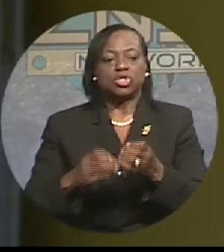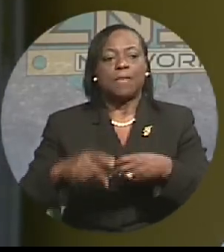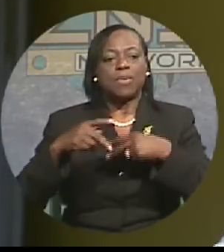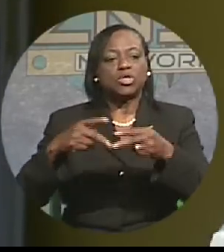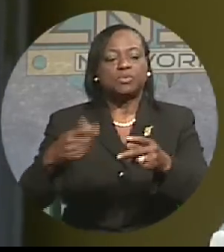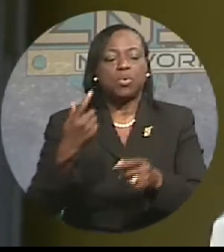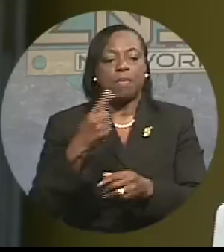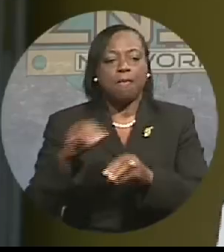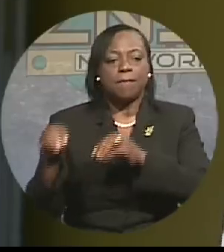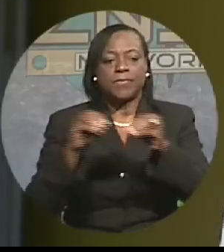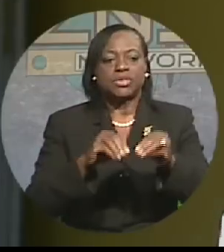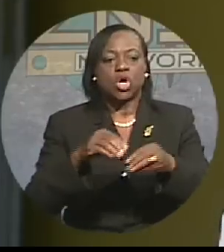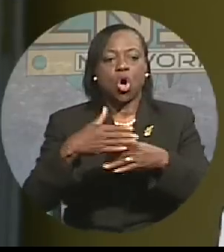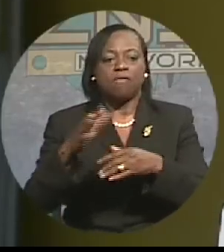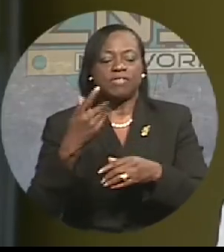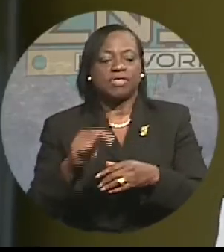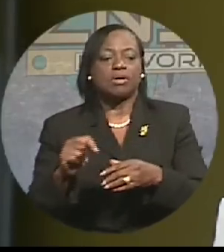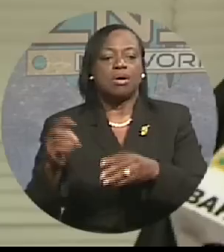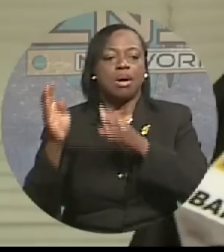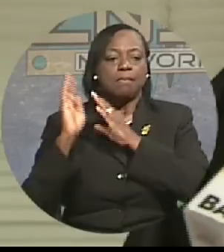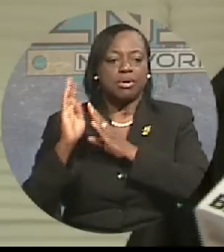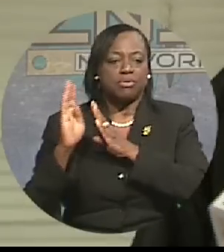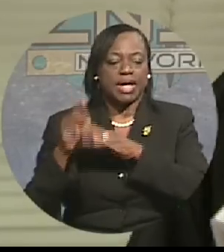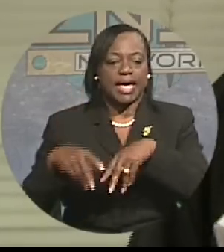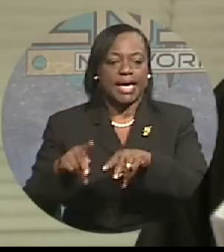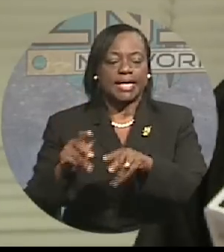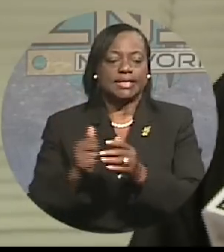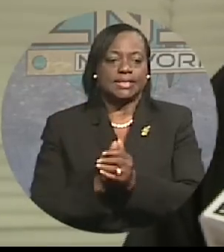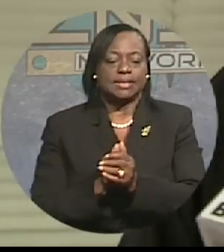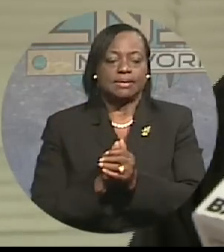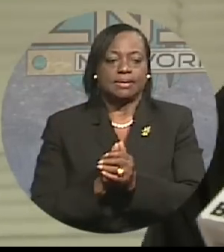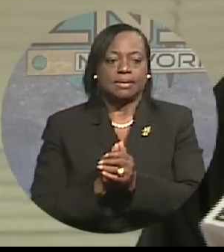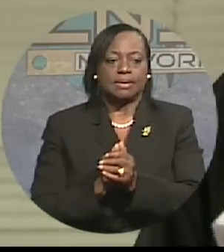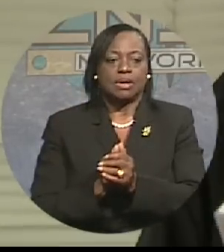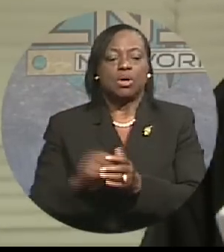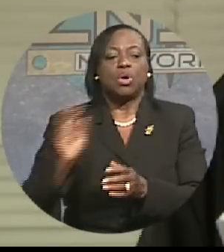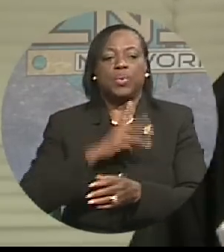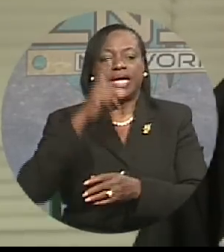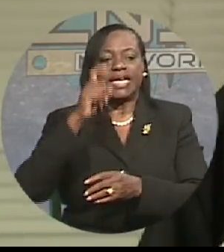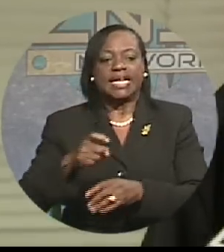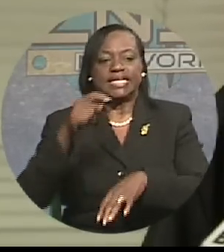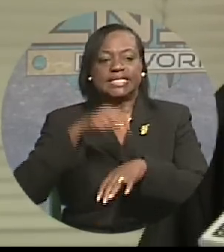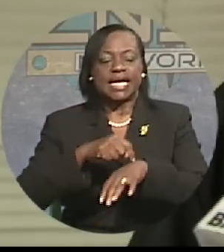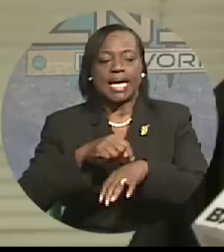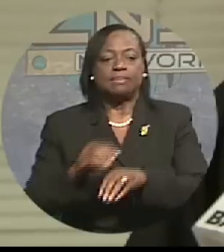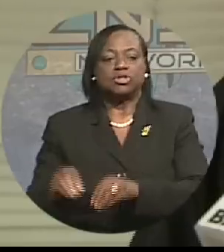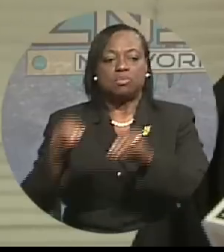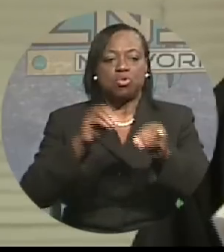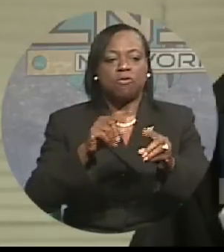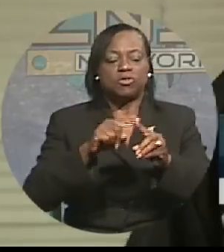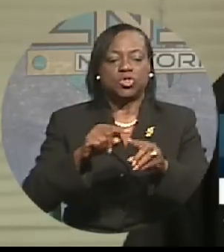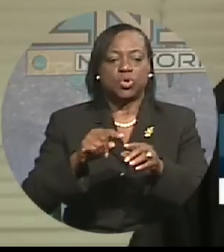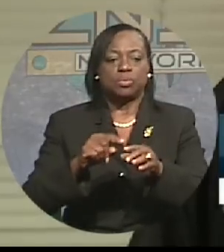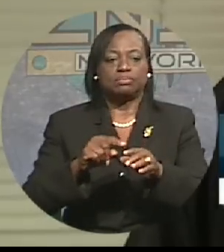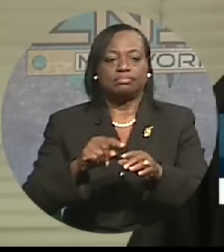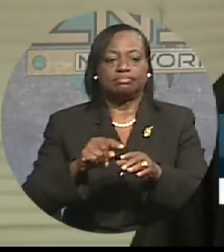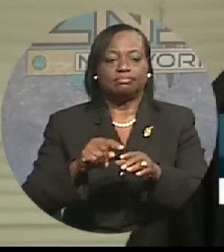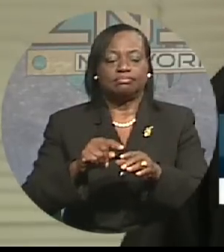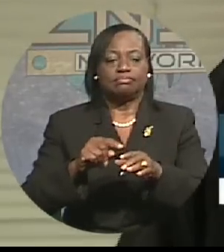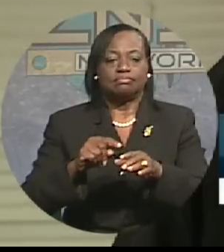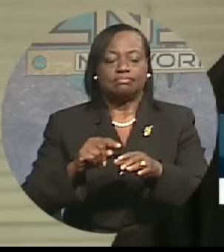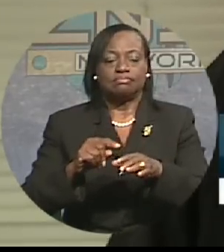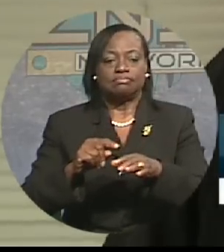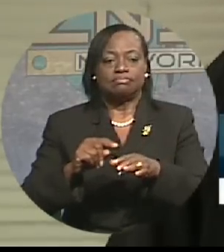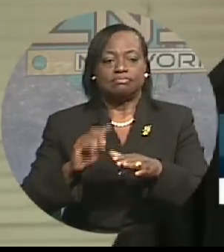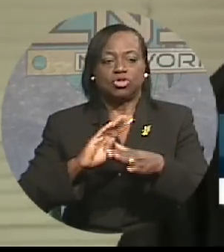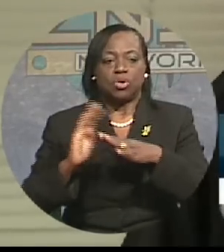because it then creates challenges for New Year's. We need some time to mobilize to get to Bay Street. So we're going to be moving our costumes from as early as